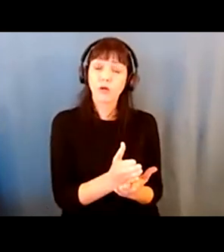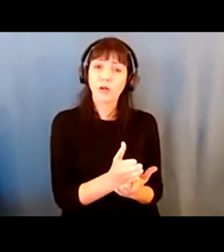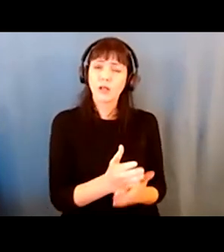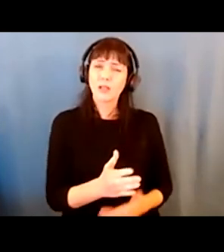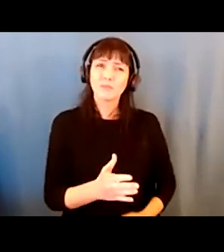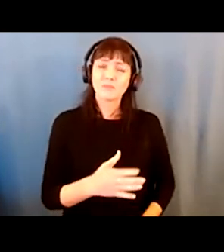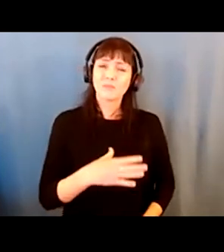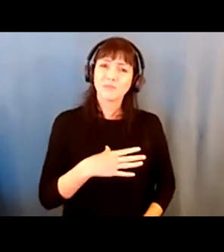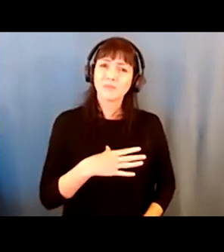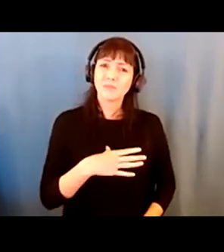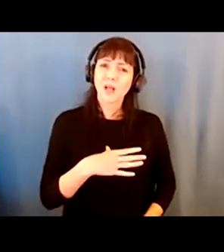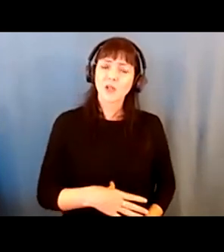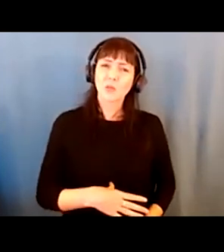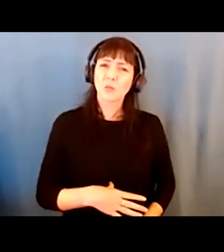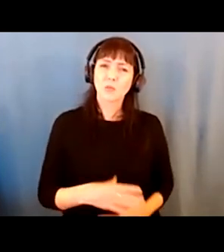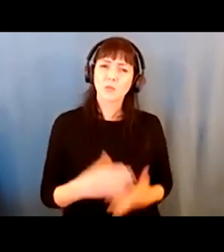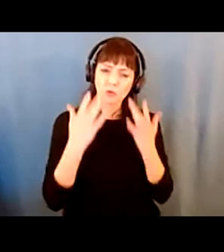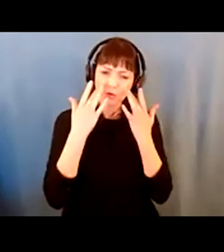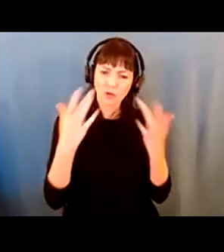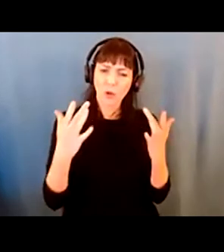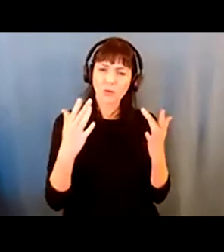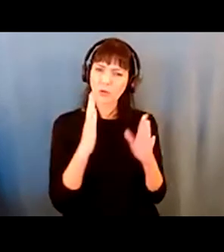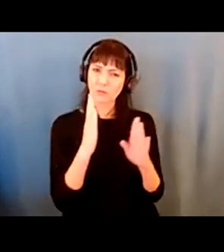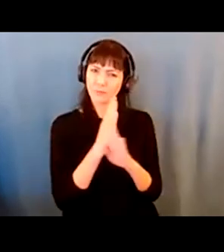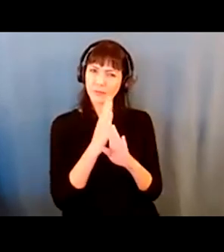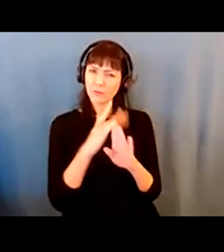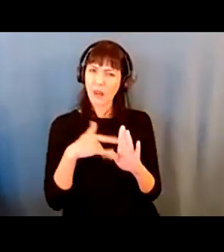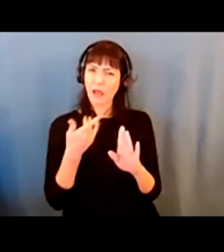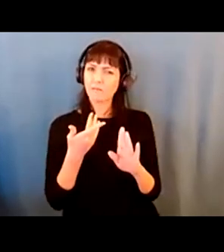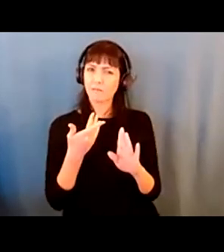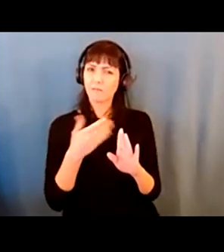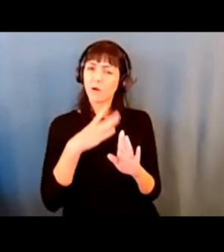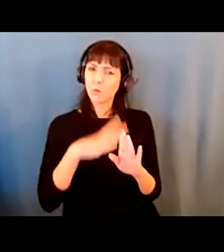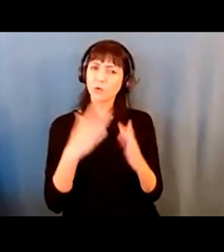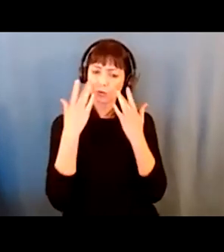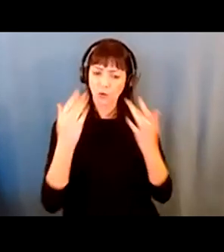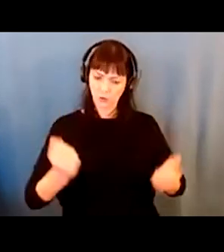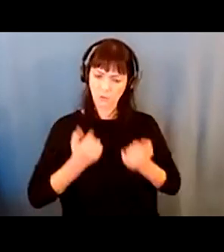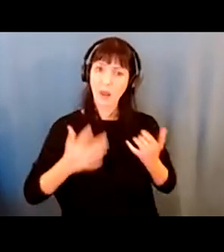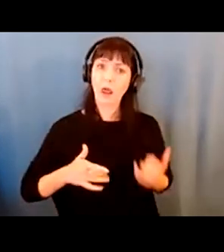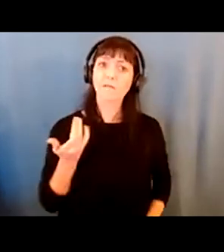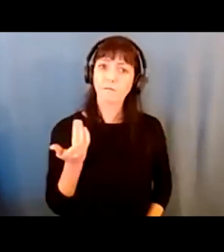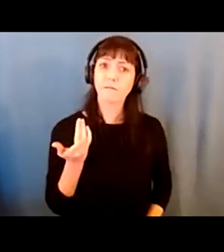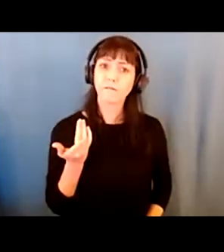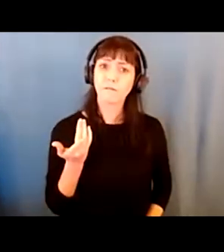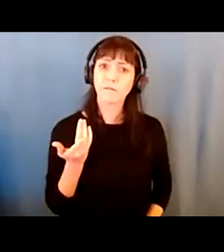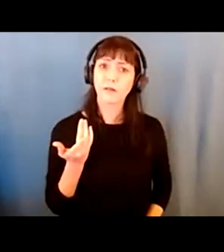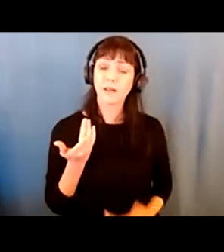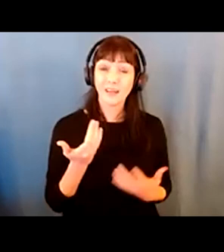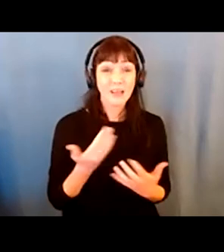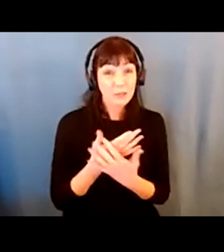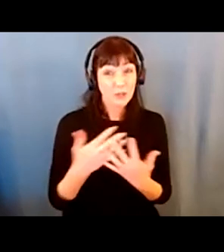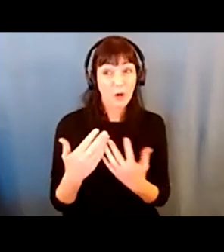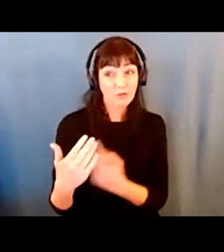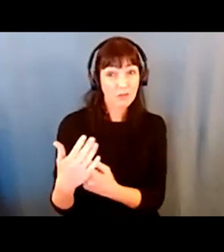life while trying to be a creative. So to me, and it is difficult. You get a lot of trouble. You get stick, you get blank, you